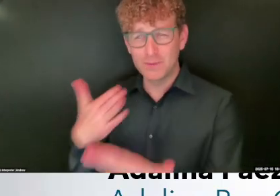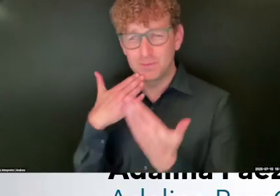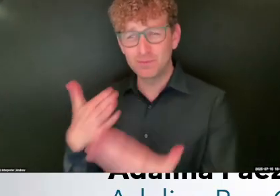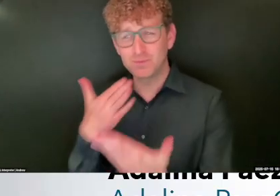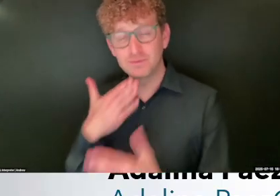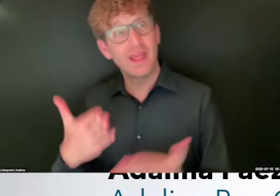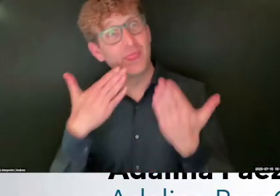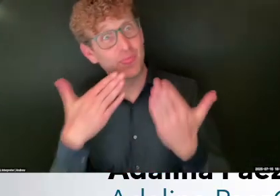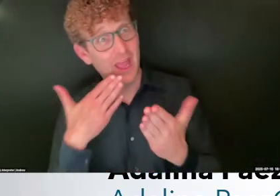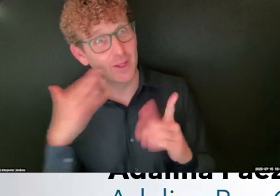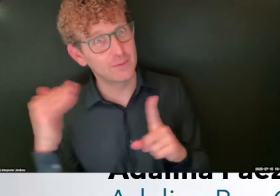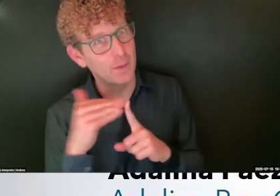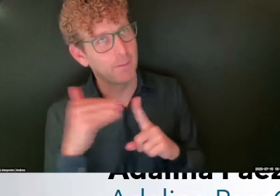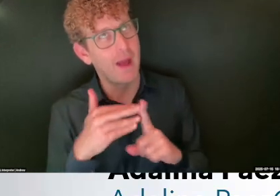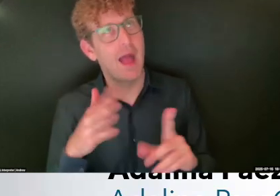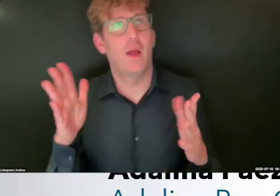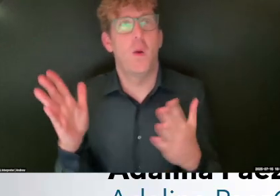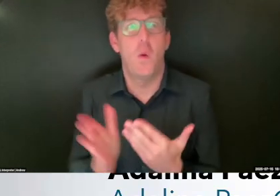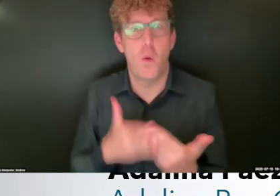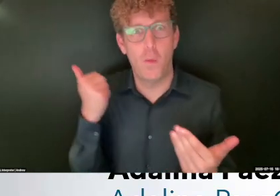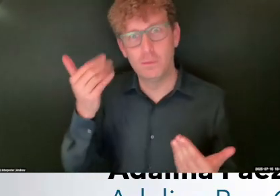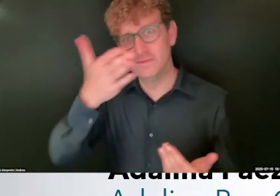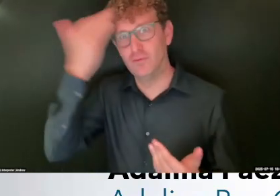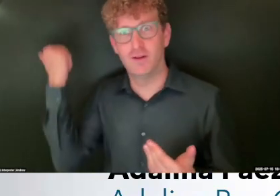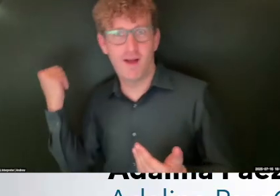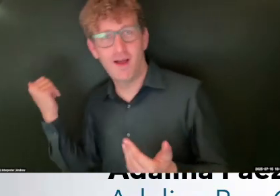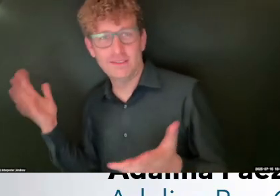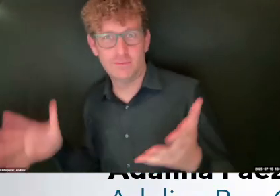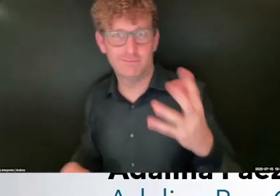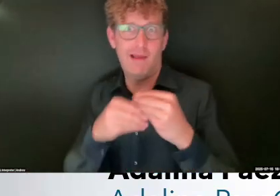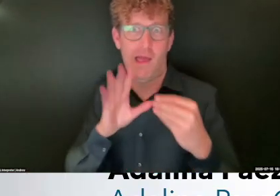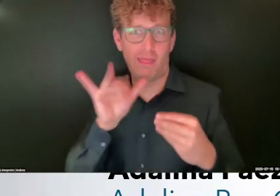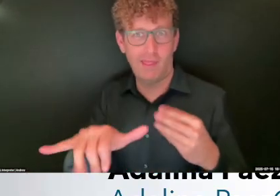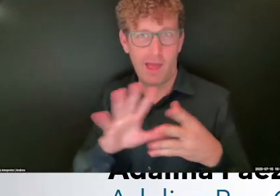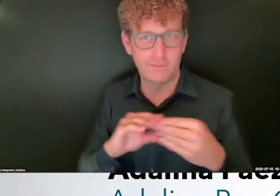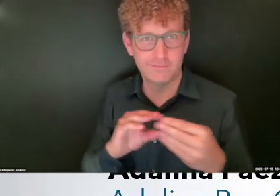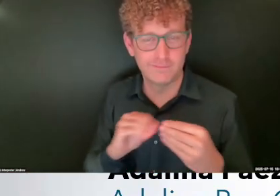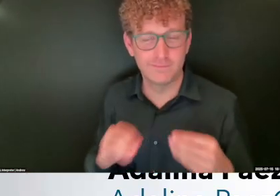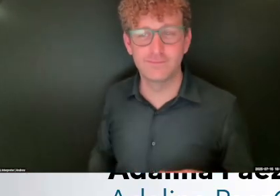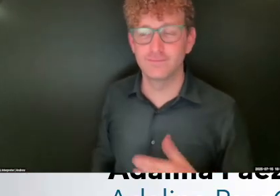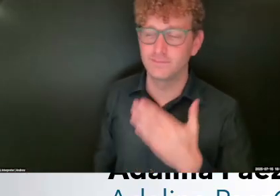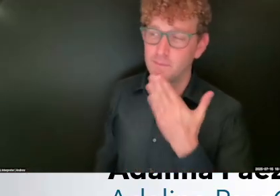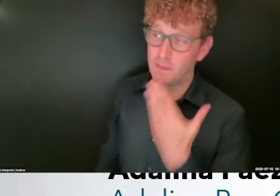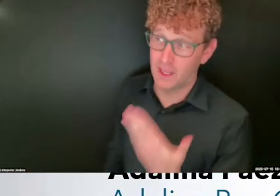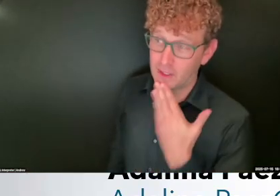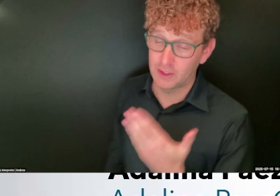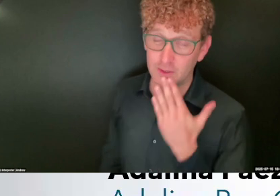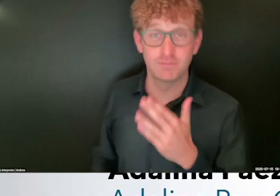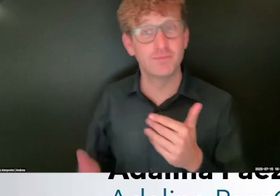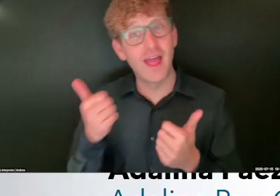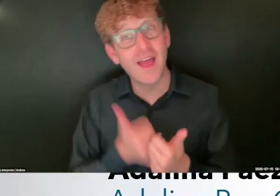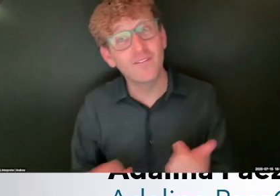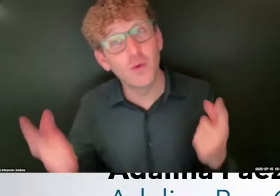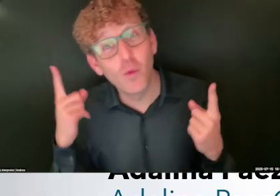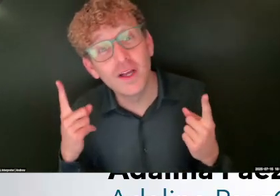Thanks for the reminder. I almost forgot to add that part. So Thank you so much. Everyone,